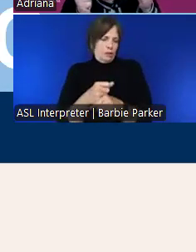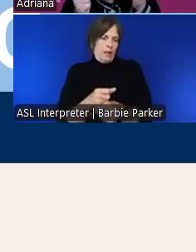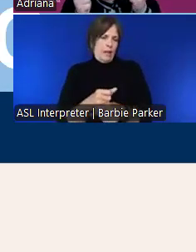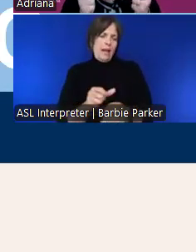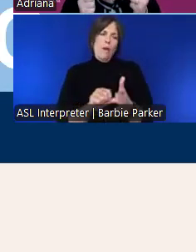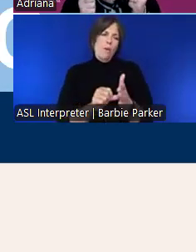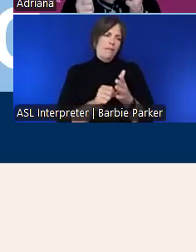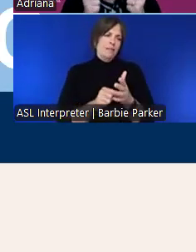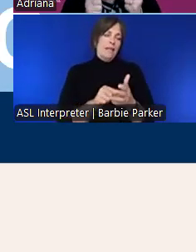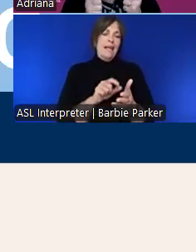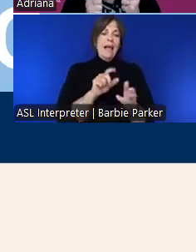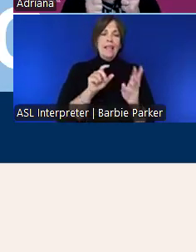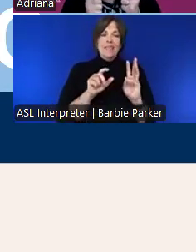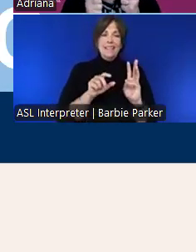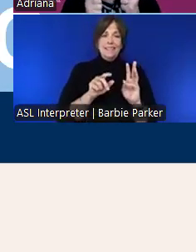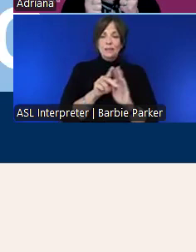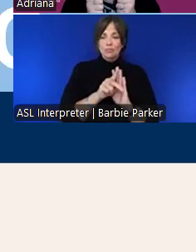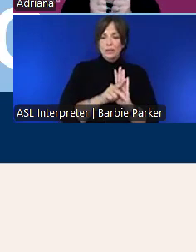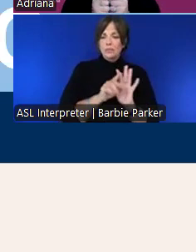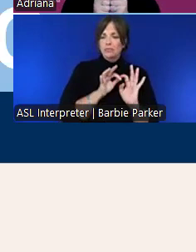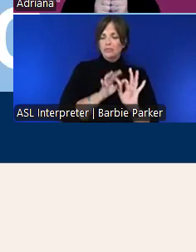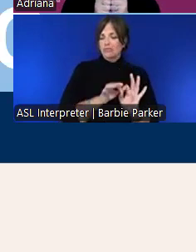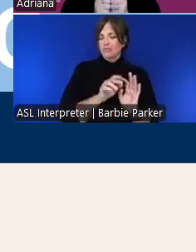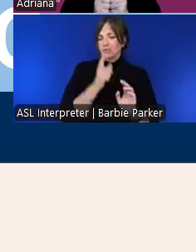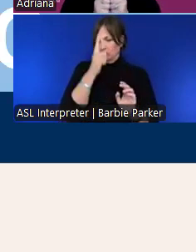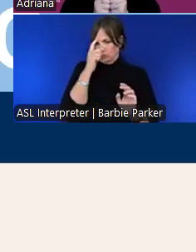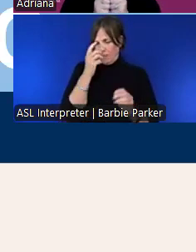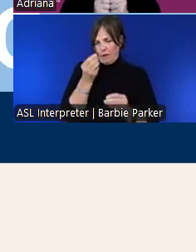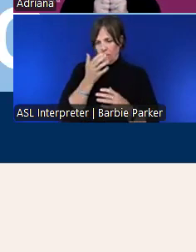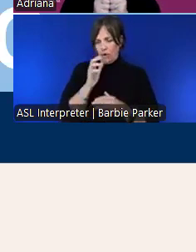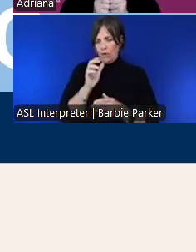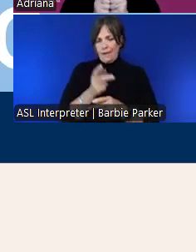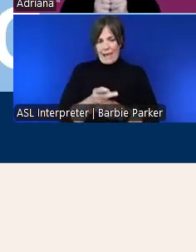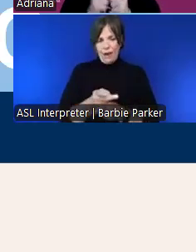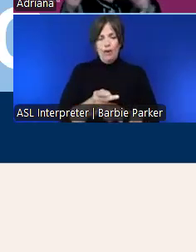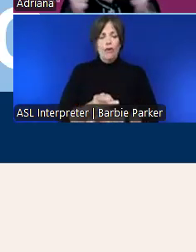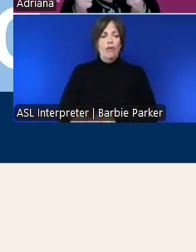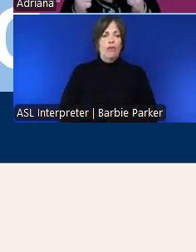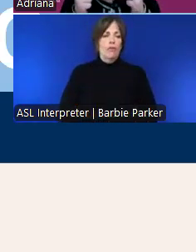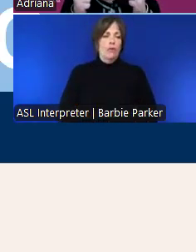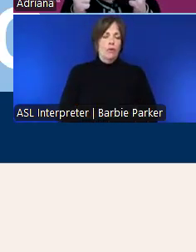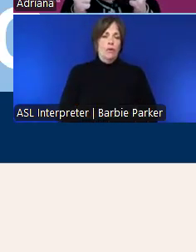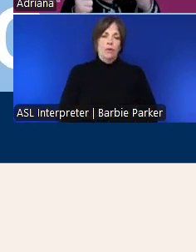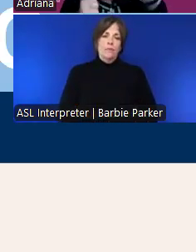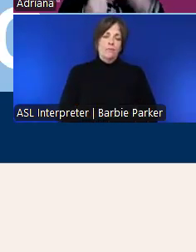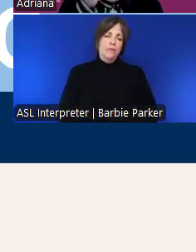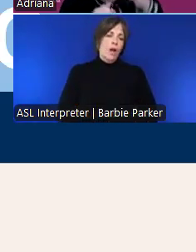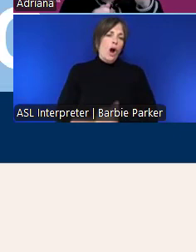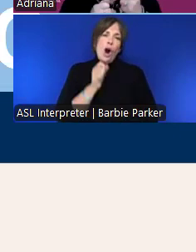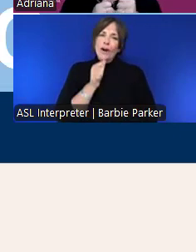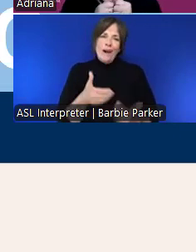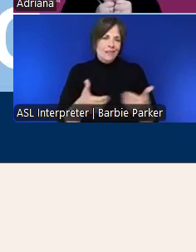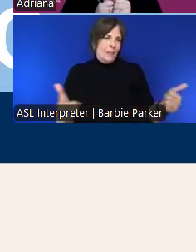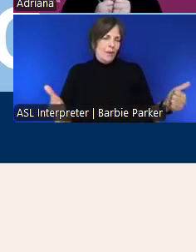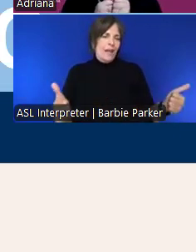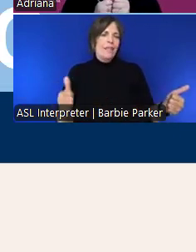six principles of trauma-informed care are do not operate in silos and they